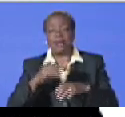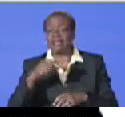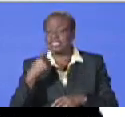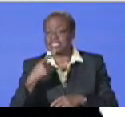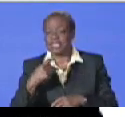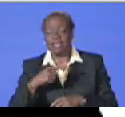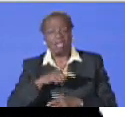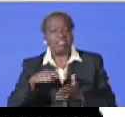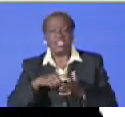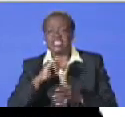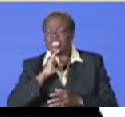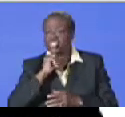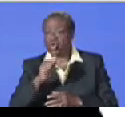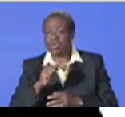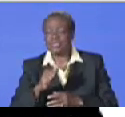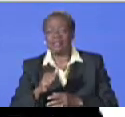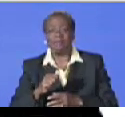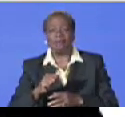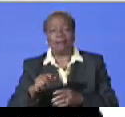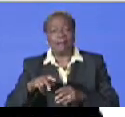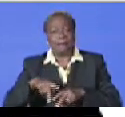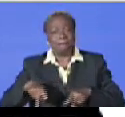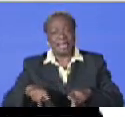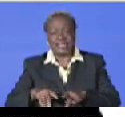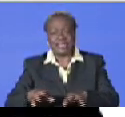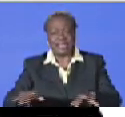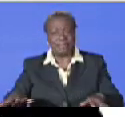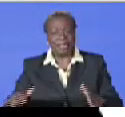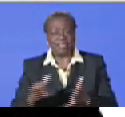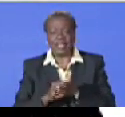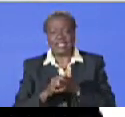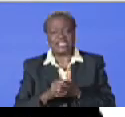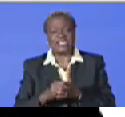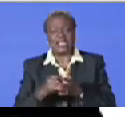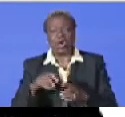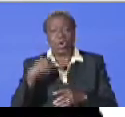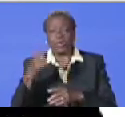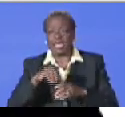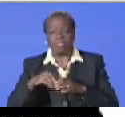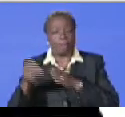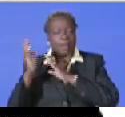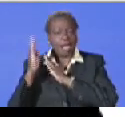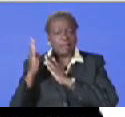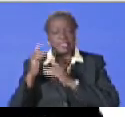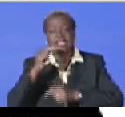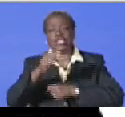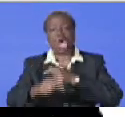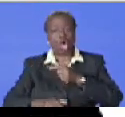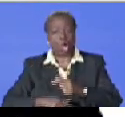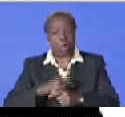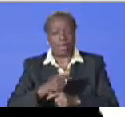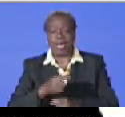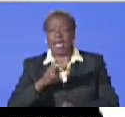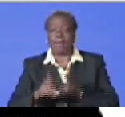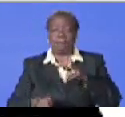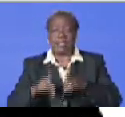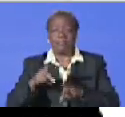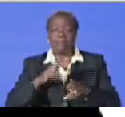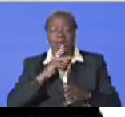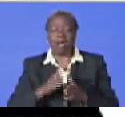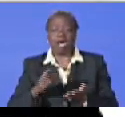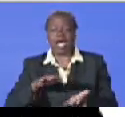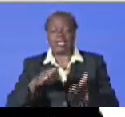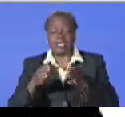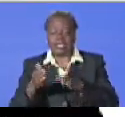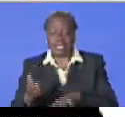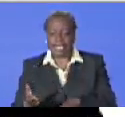not a pandemic that's significant to the Bahamas. This is a global problem, and persons are dying. Kelly insists